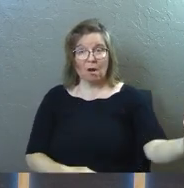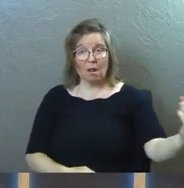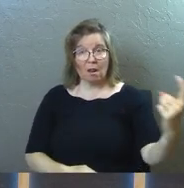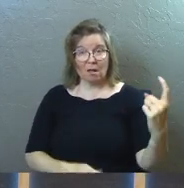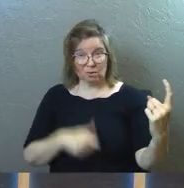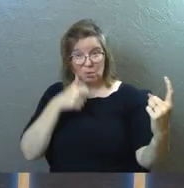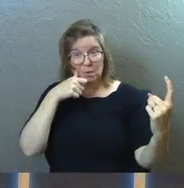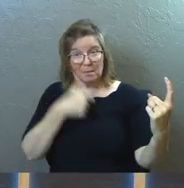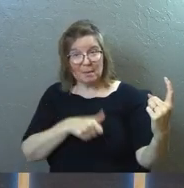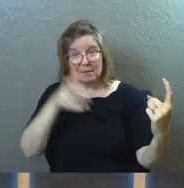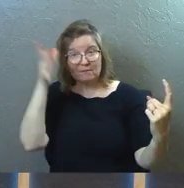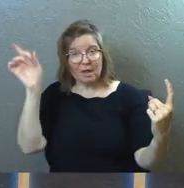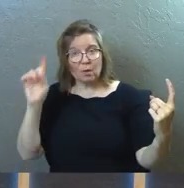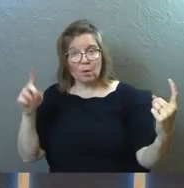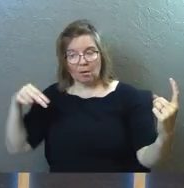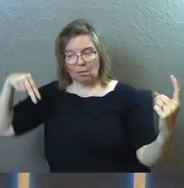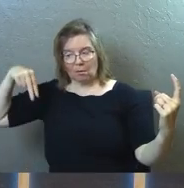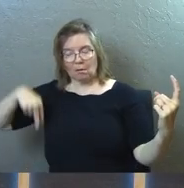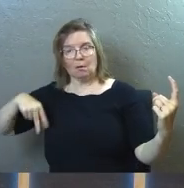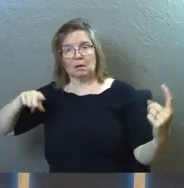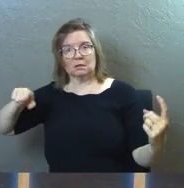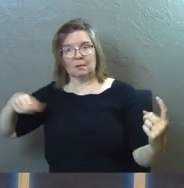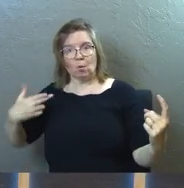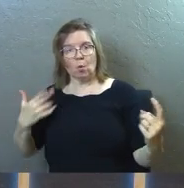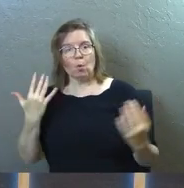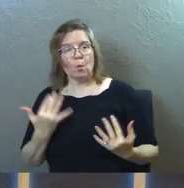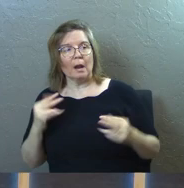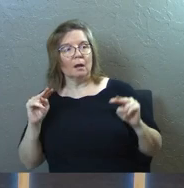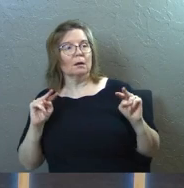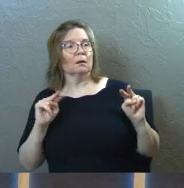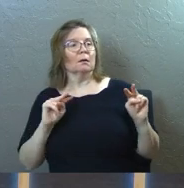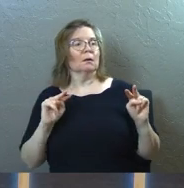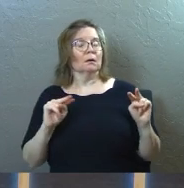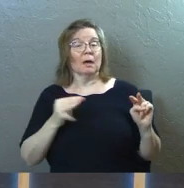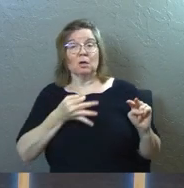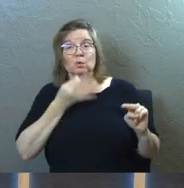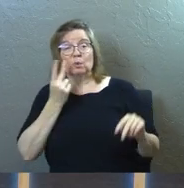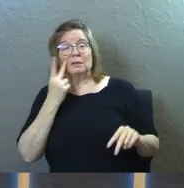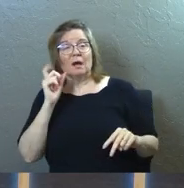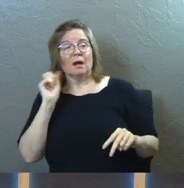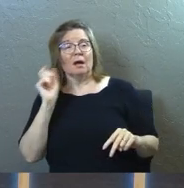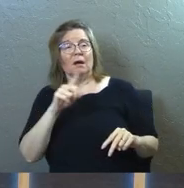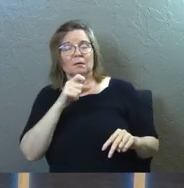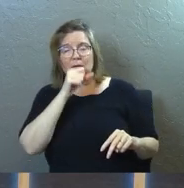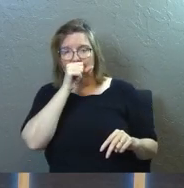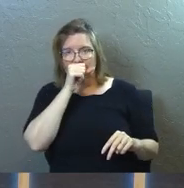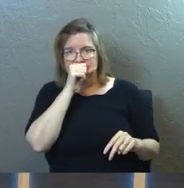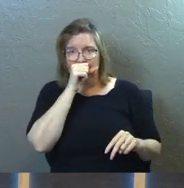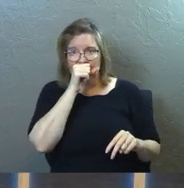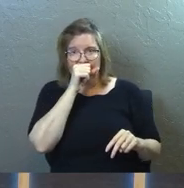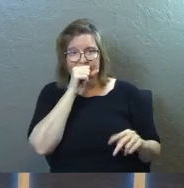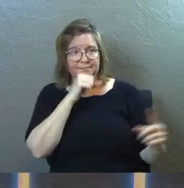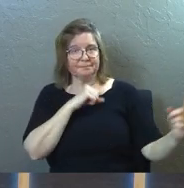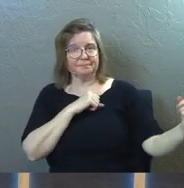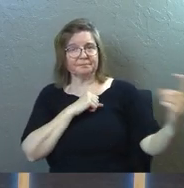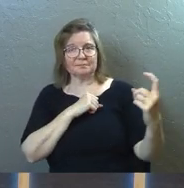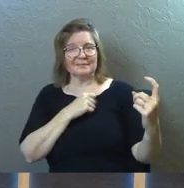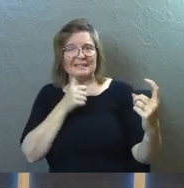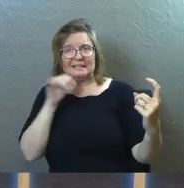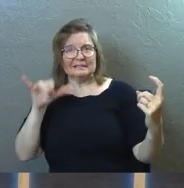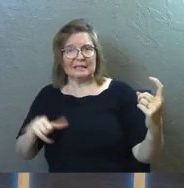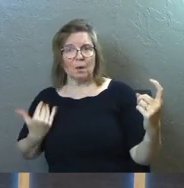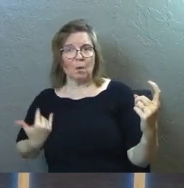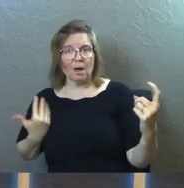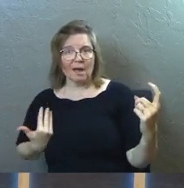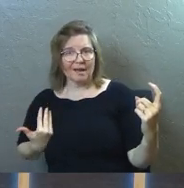is? The father's on the porch waiting. And as soon as he sees rebellious son coming back home, he doesn't